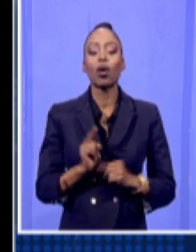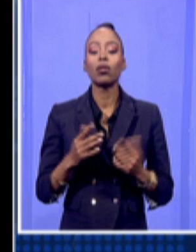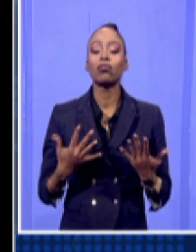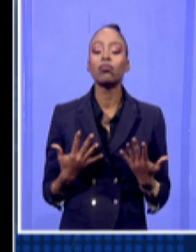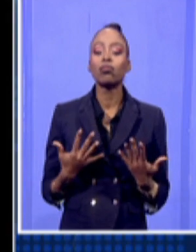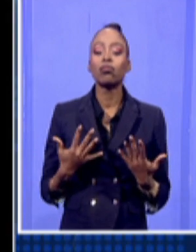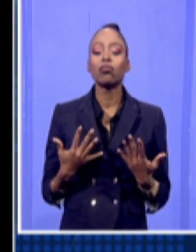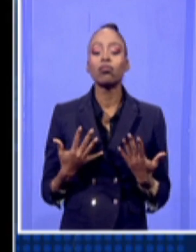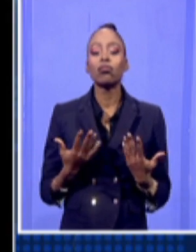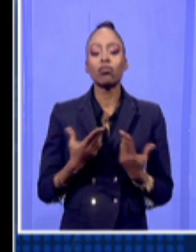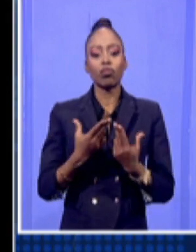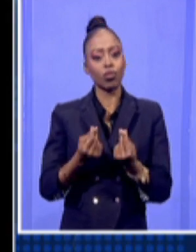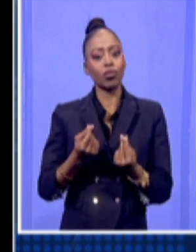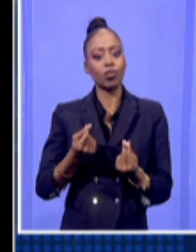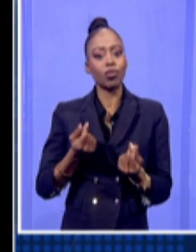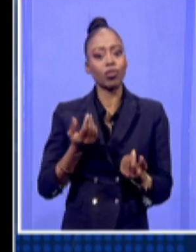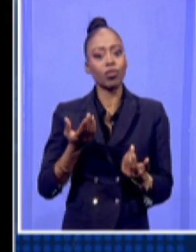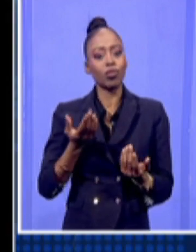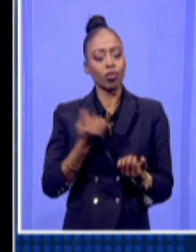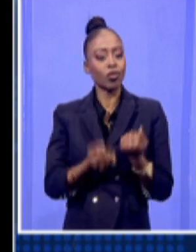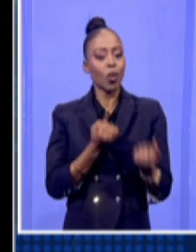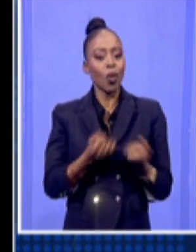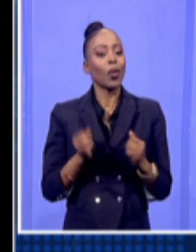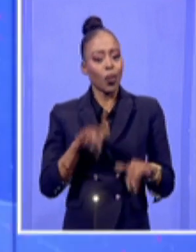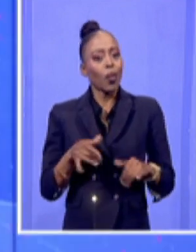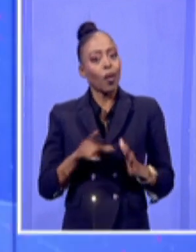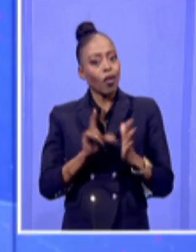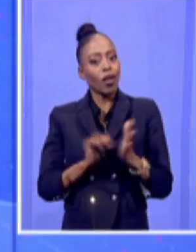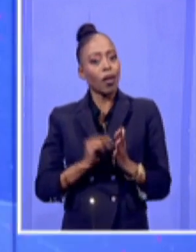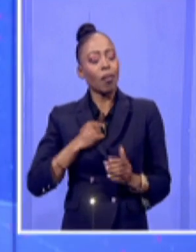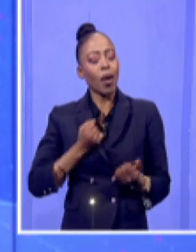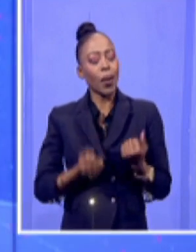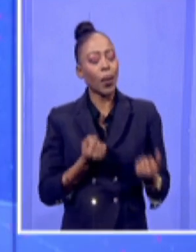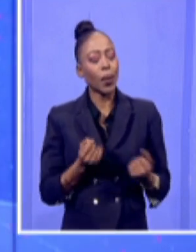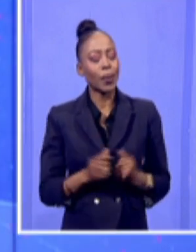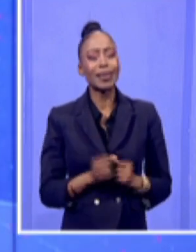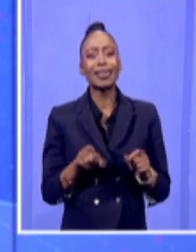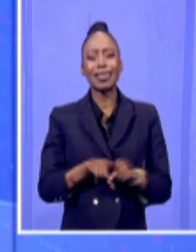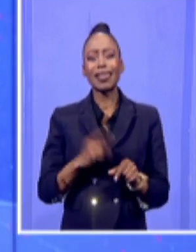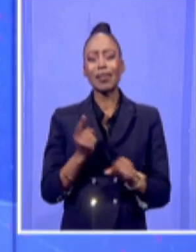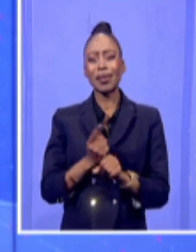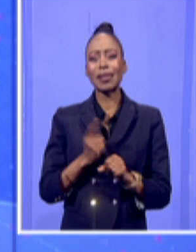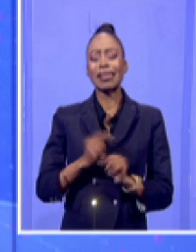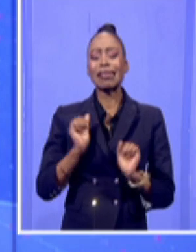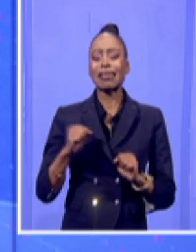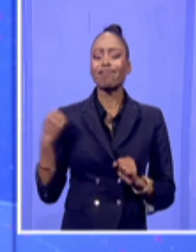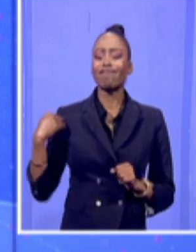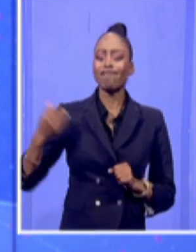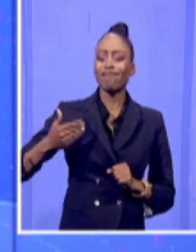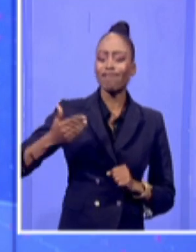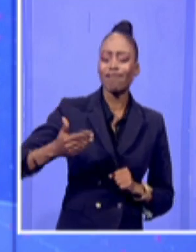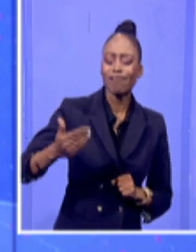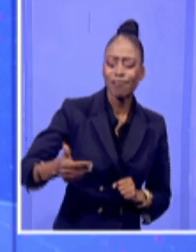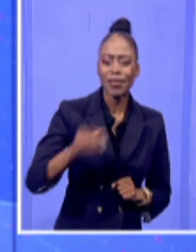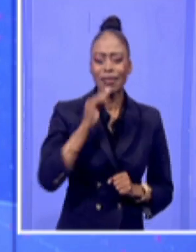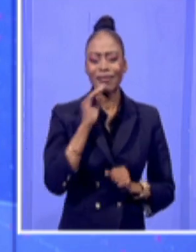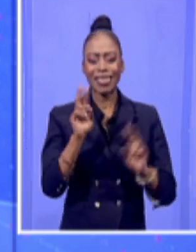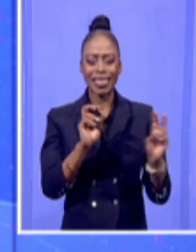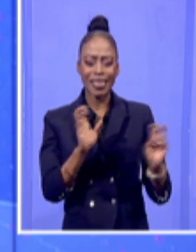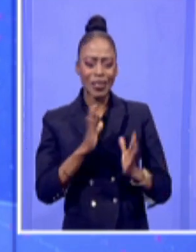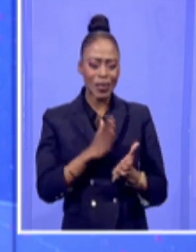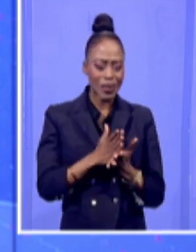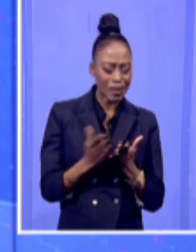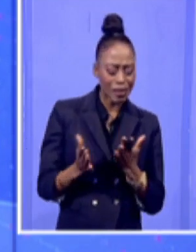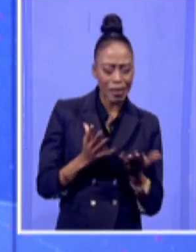request my presence in court. Well, understanding that there was for a very long time a lot of grey area around whether or not